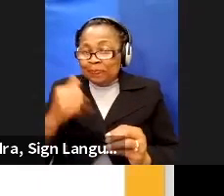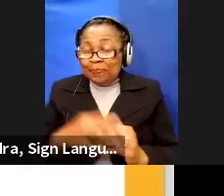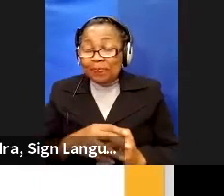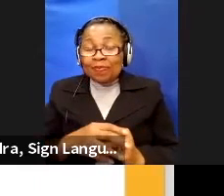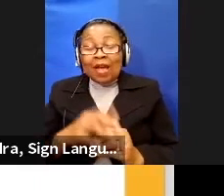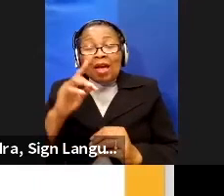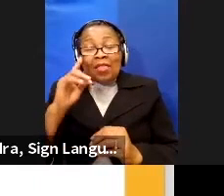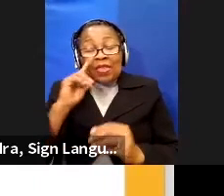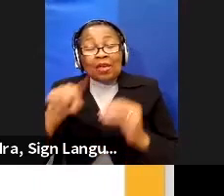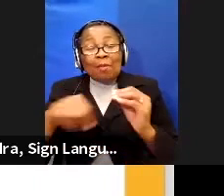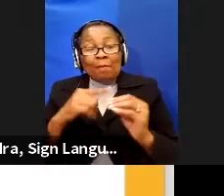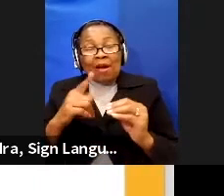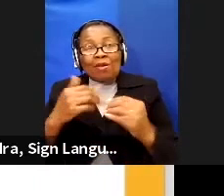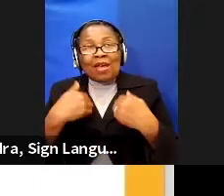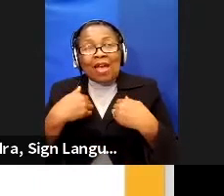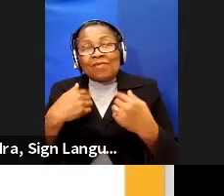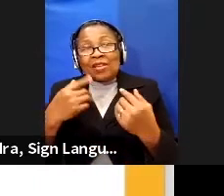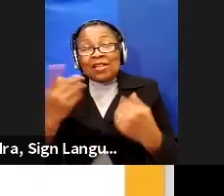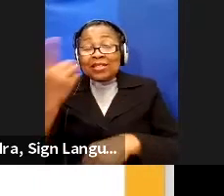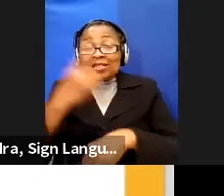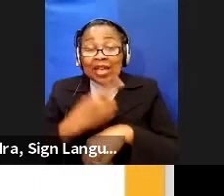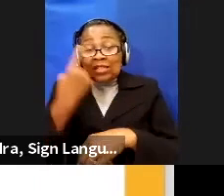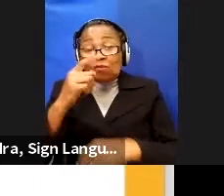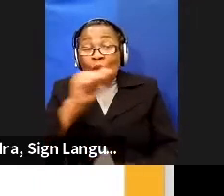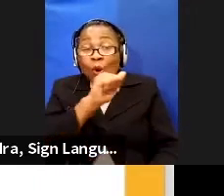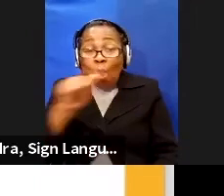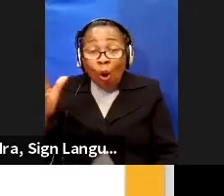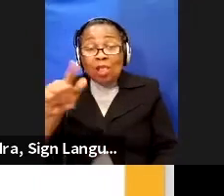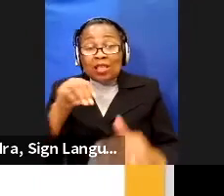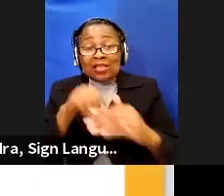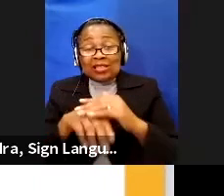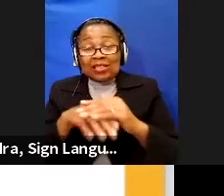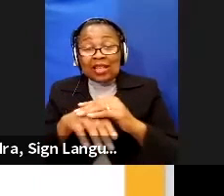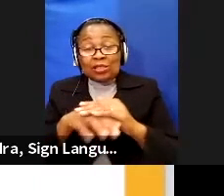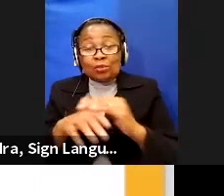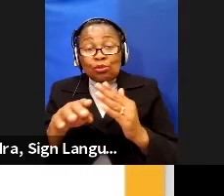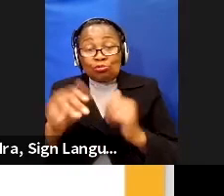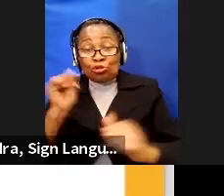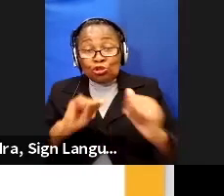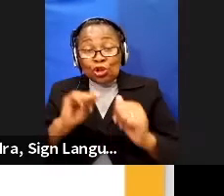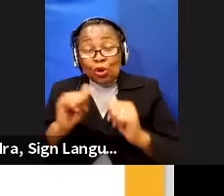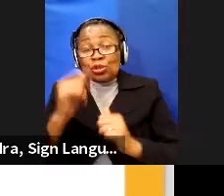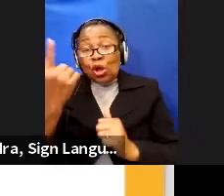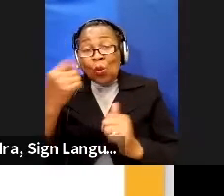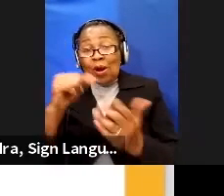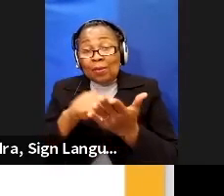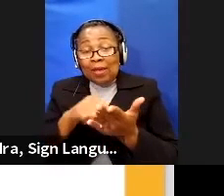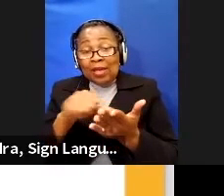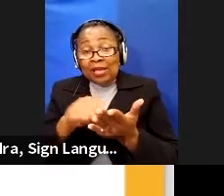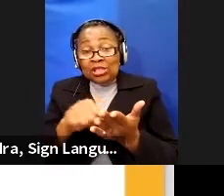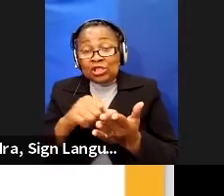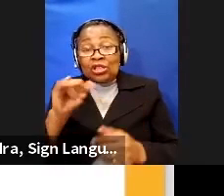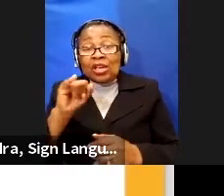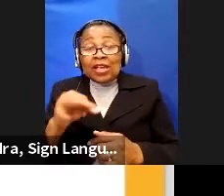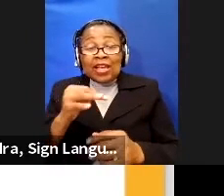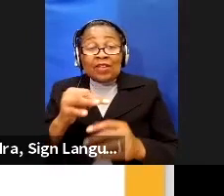having dates for all accessible shows on one page. If you give discounts to people that